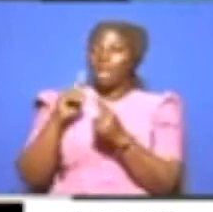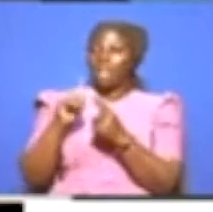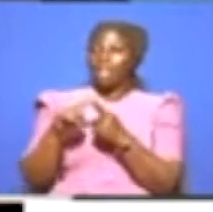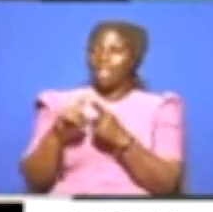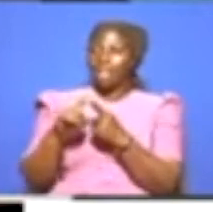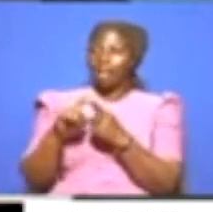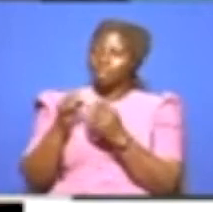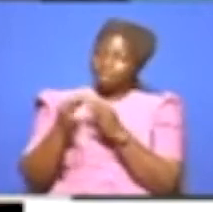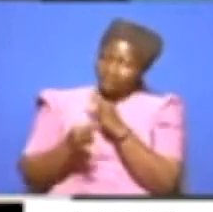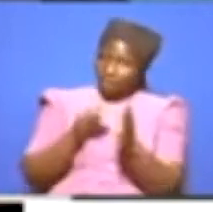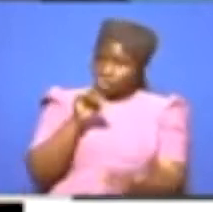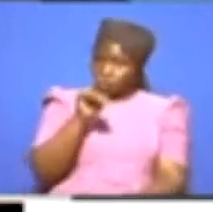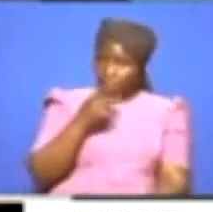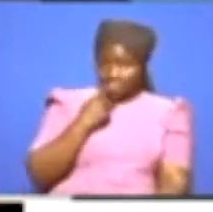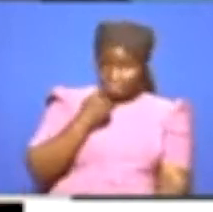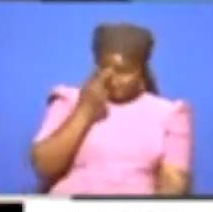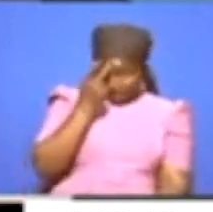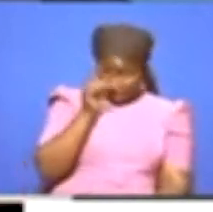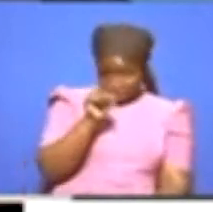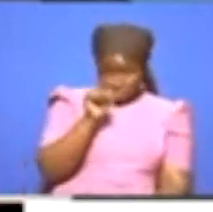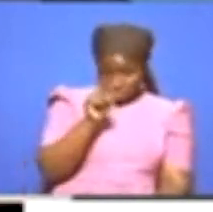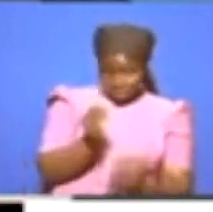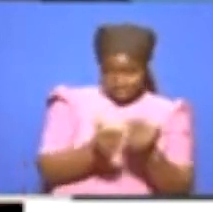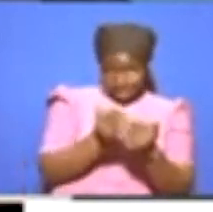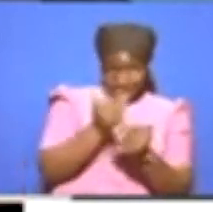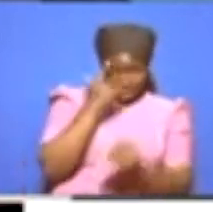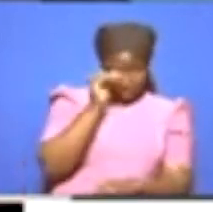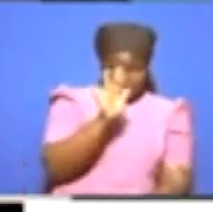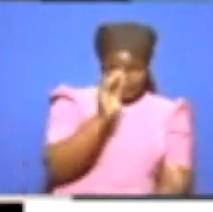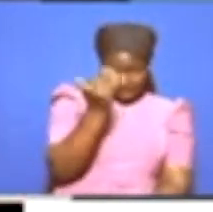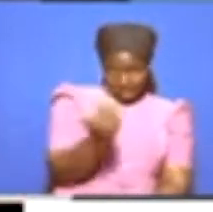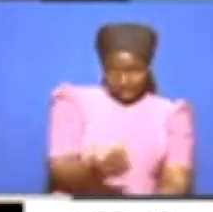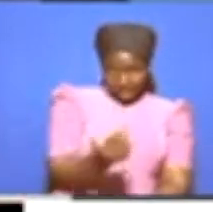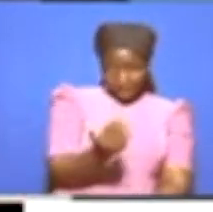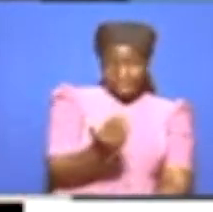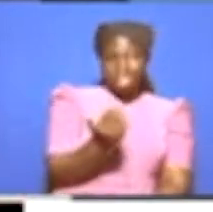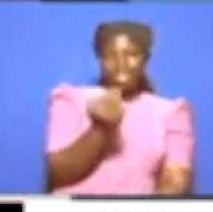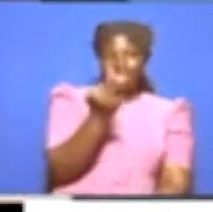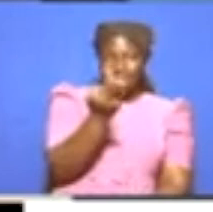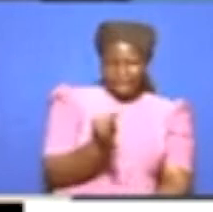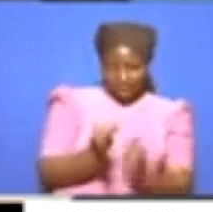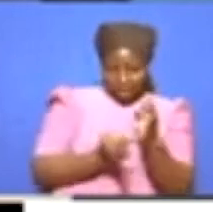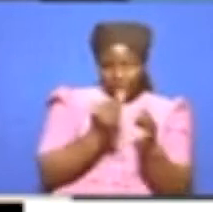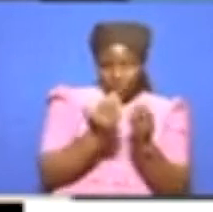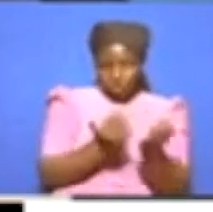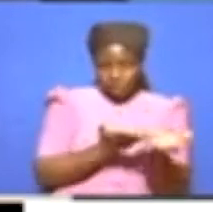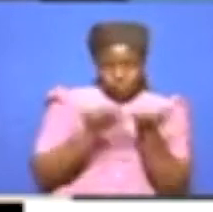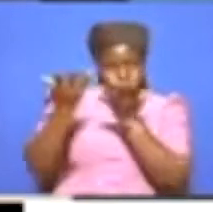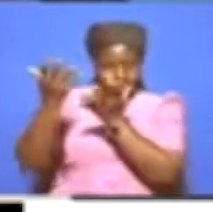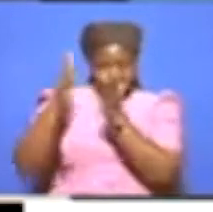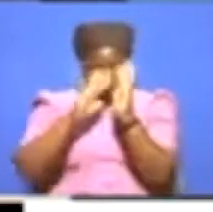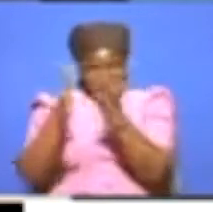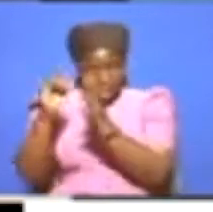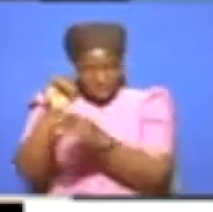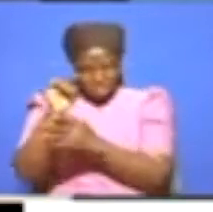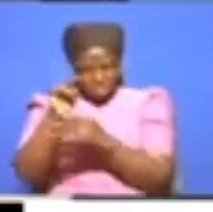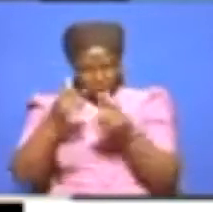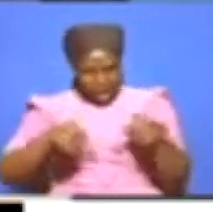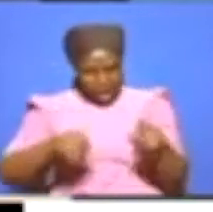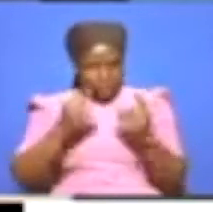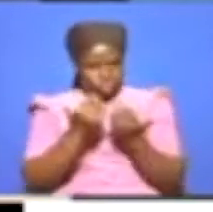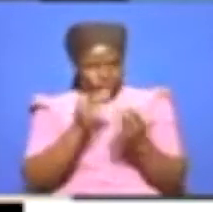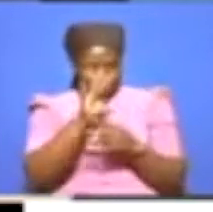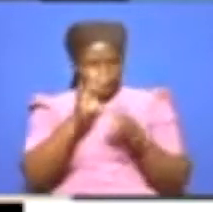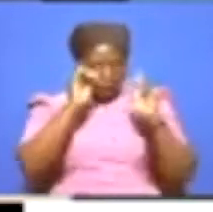parent and you take care of your child, if you took them to a forest, would you let your child wander freely in